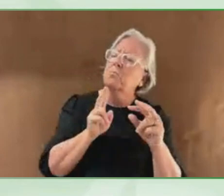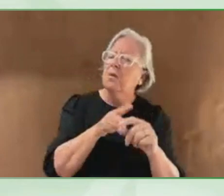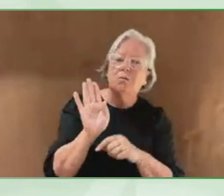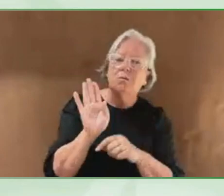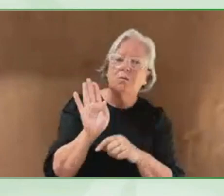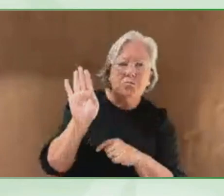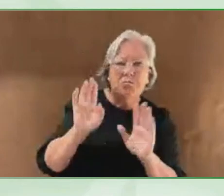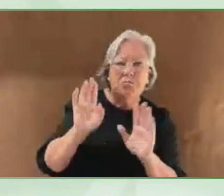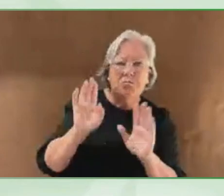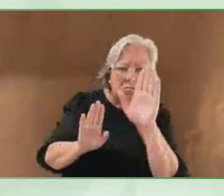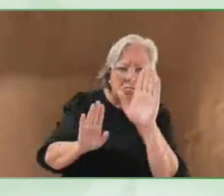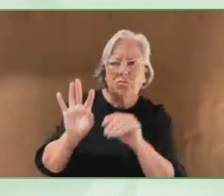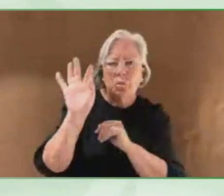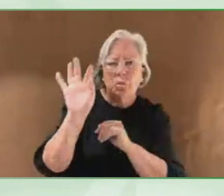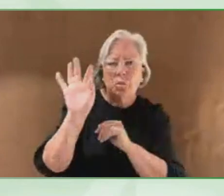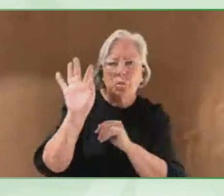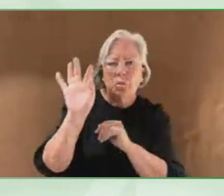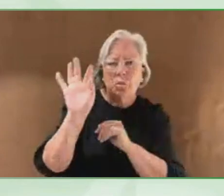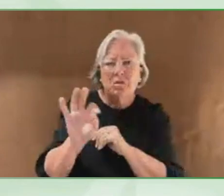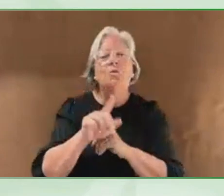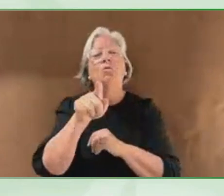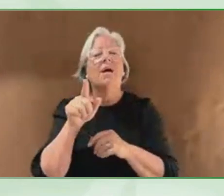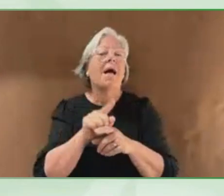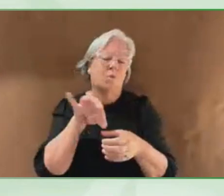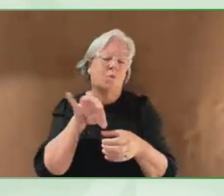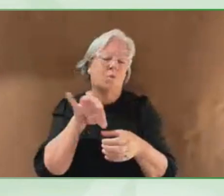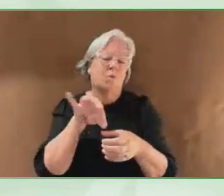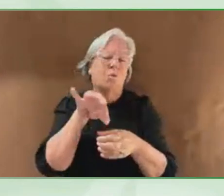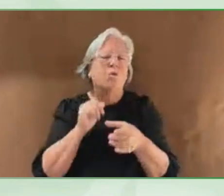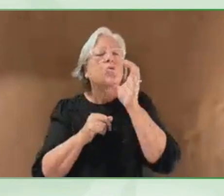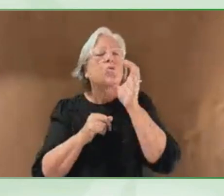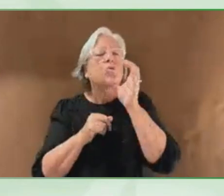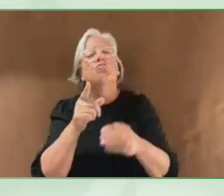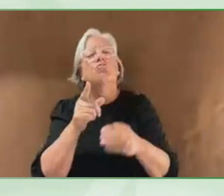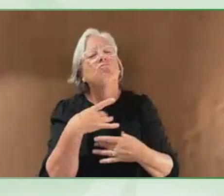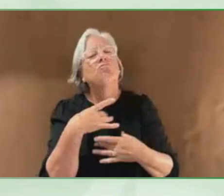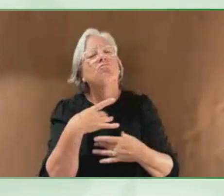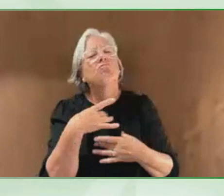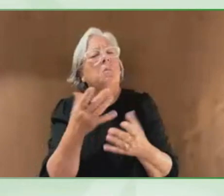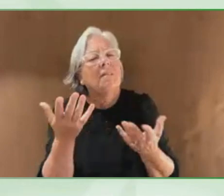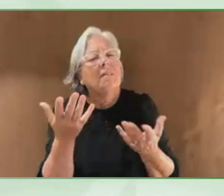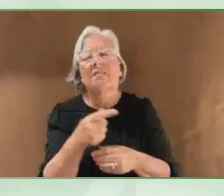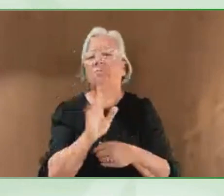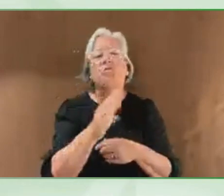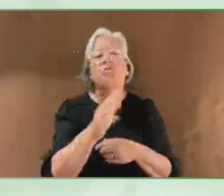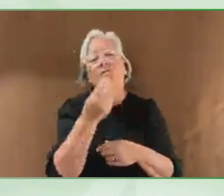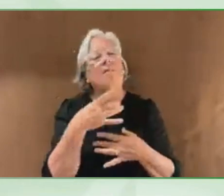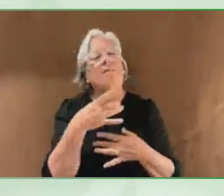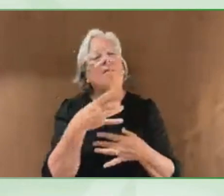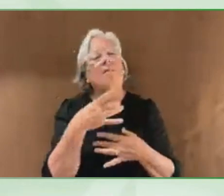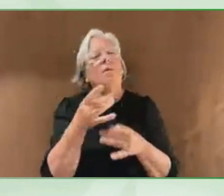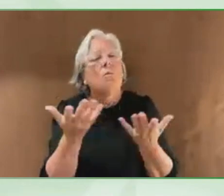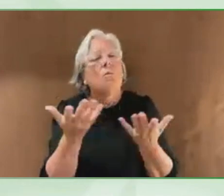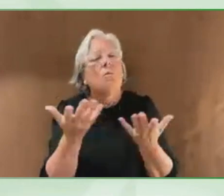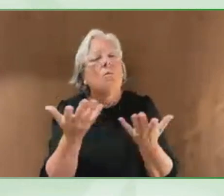do you like in the morning to what food do you like to, what's your philosophy on where the business